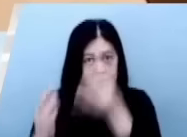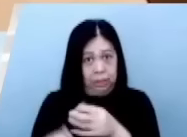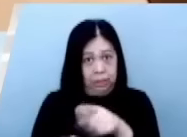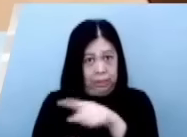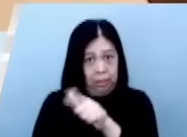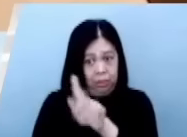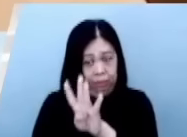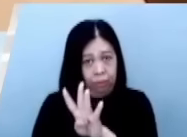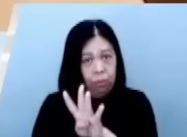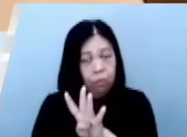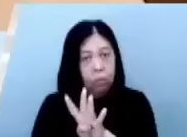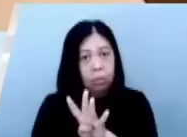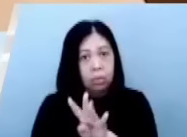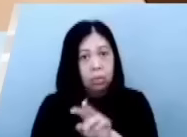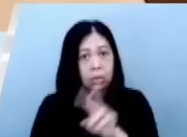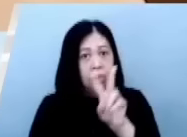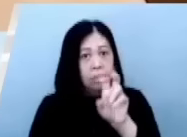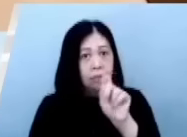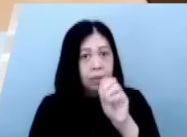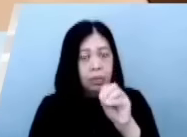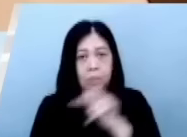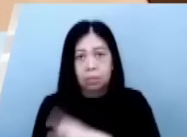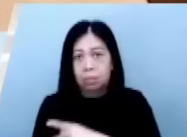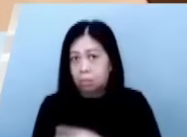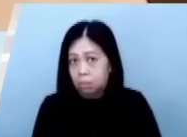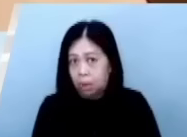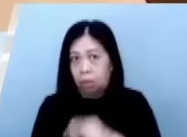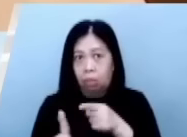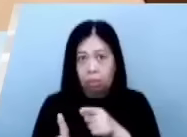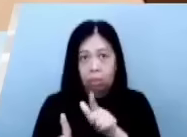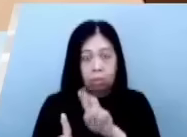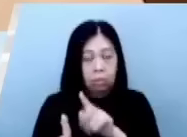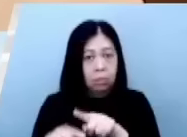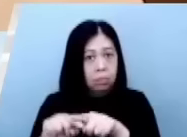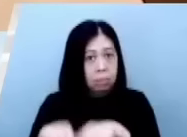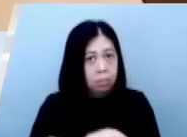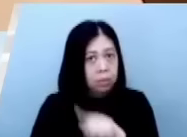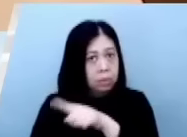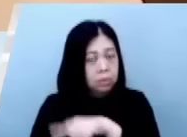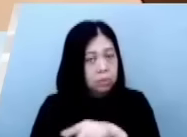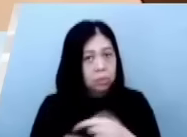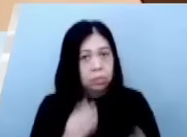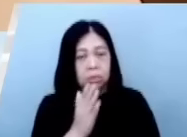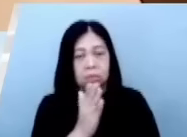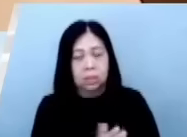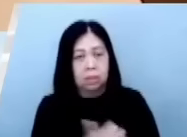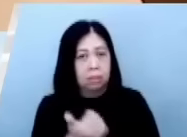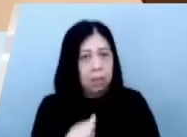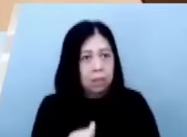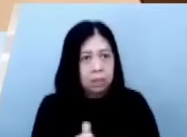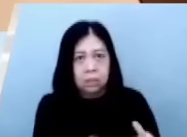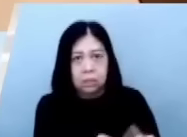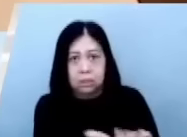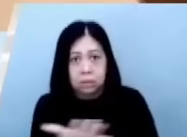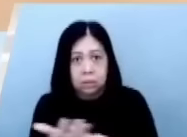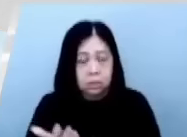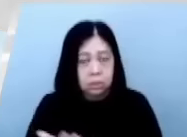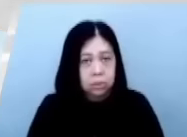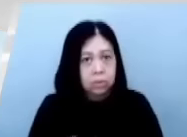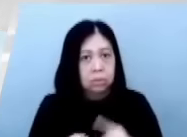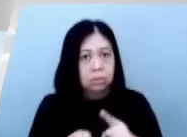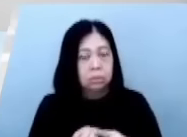veto power, particularly a veto power to stop any discussion on charter